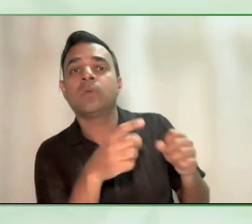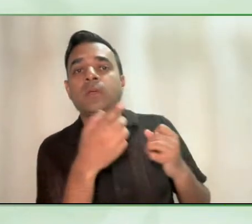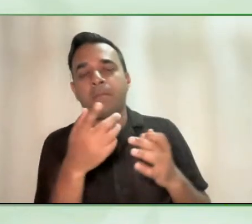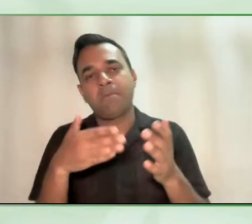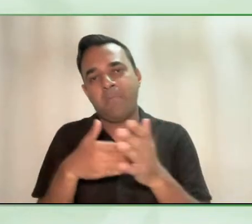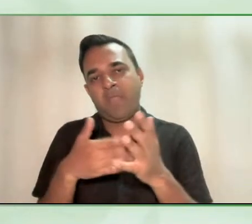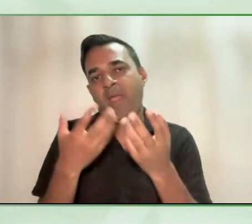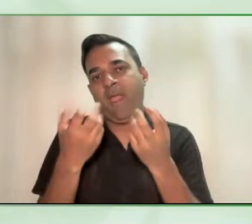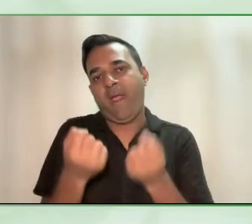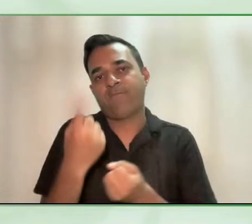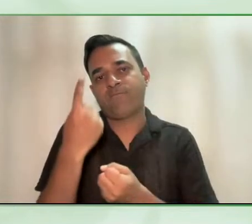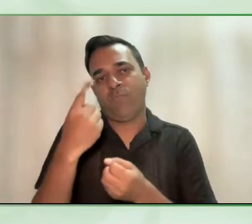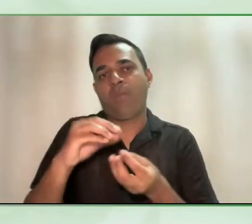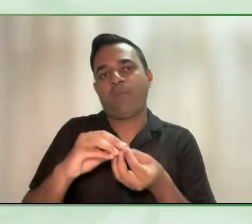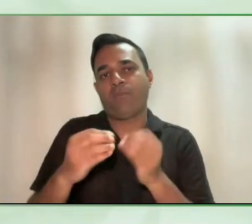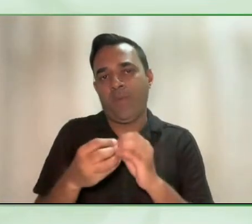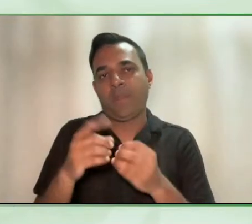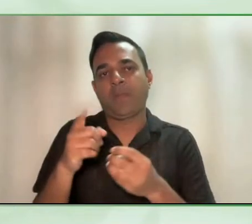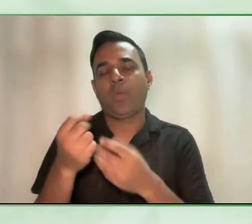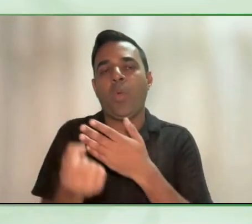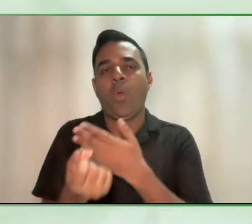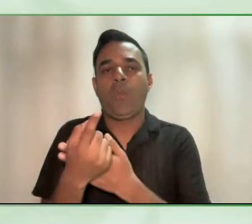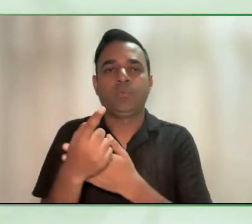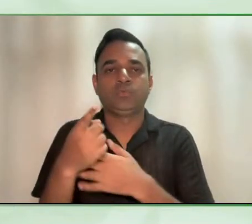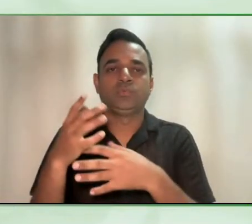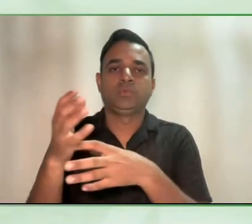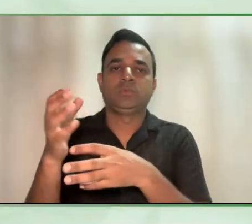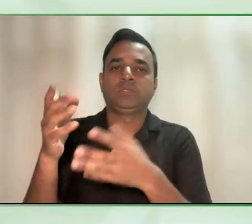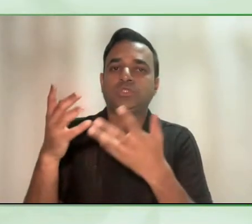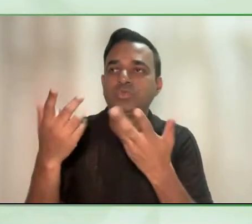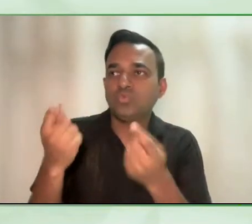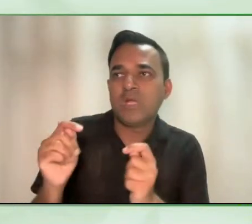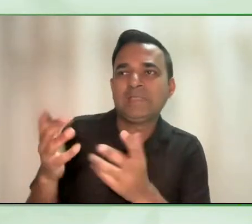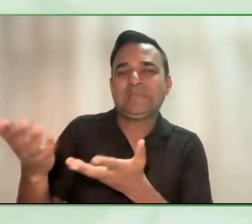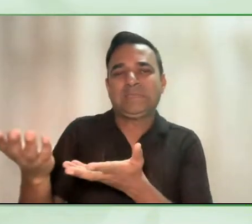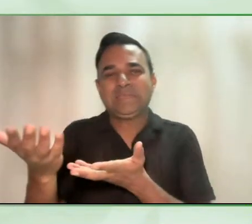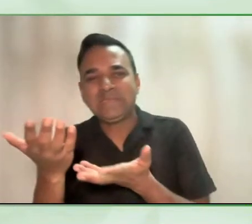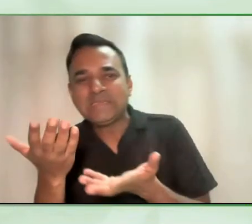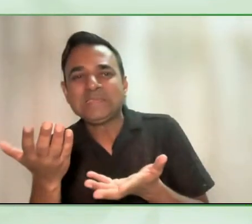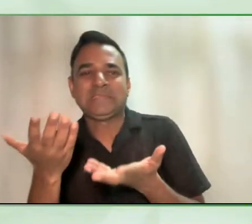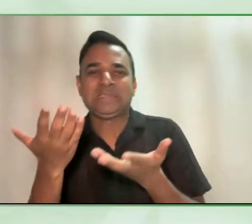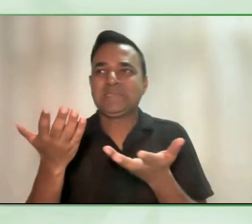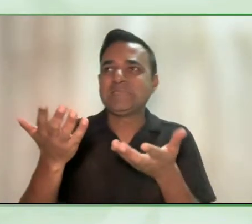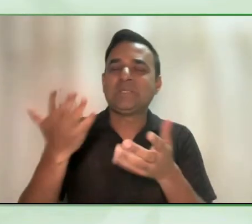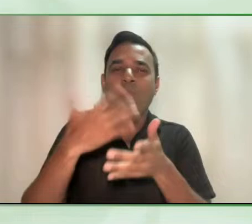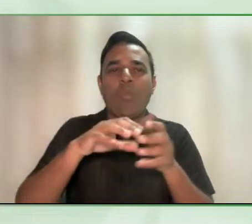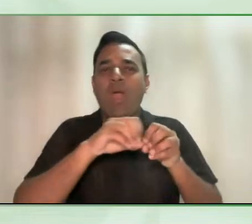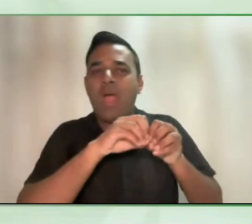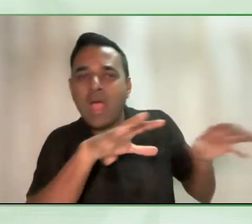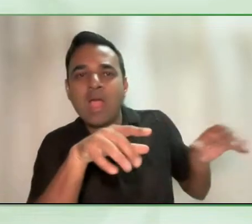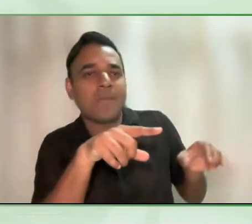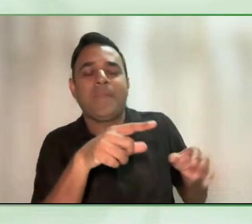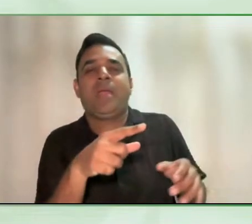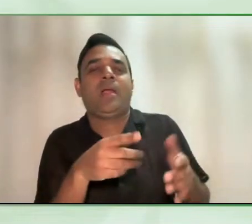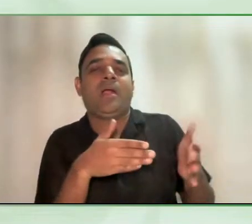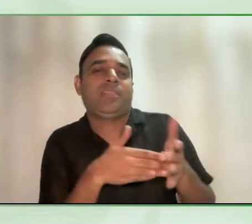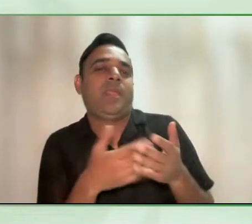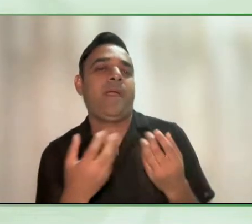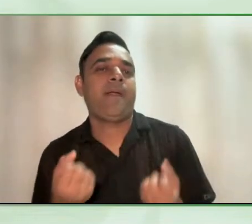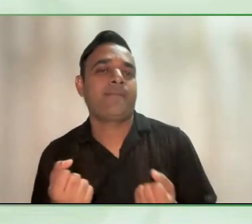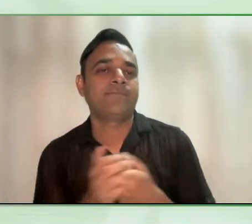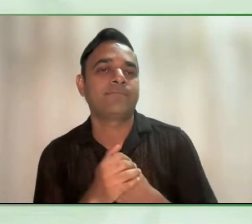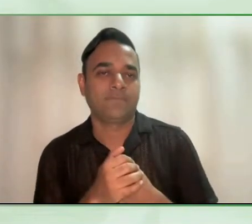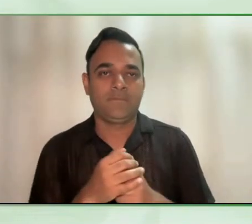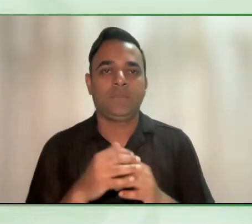with disabled artists with the artists I work with, intellectually disabled artists. And I think that